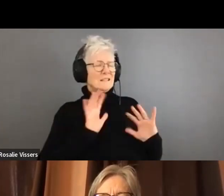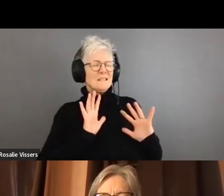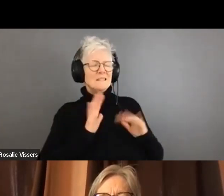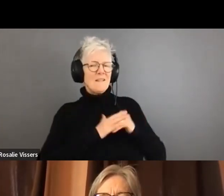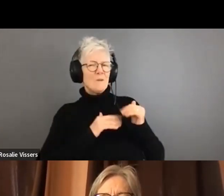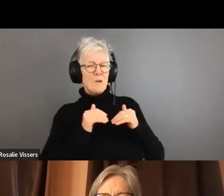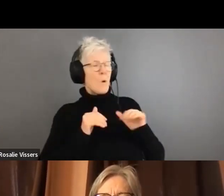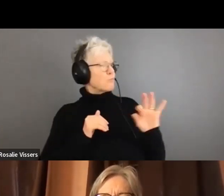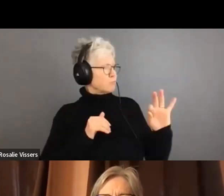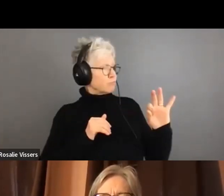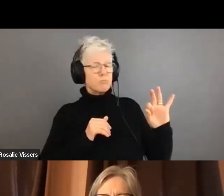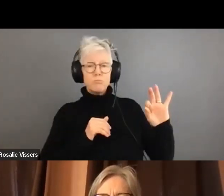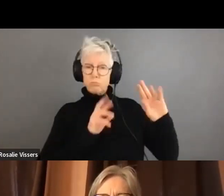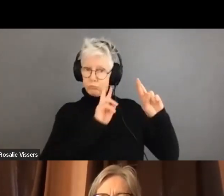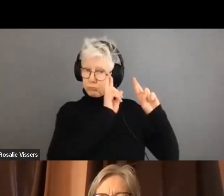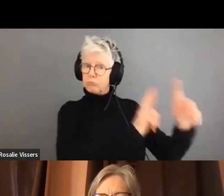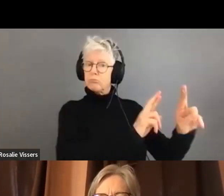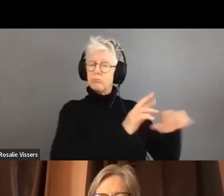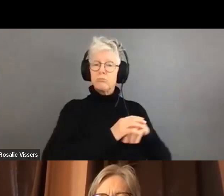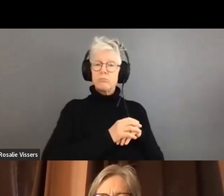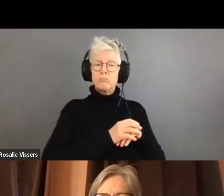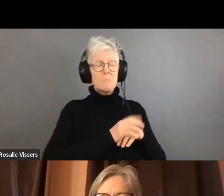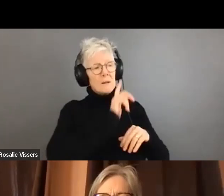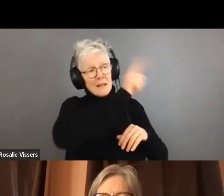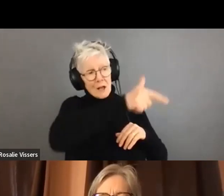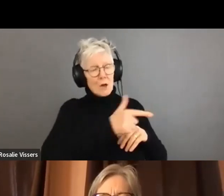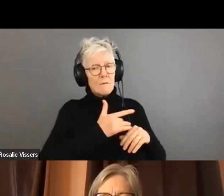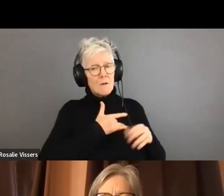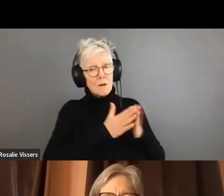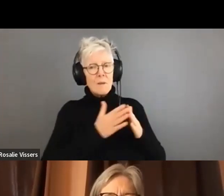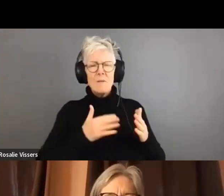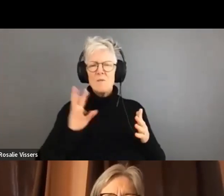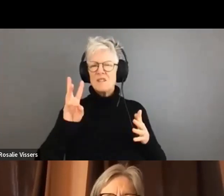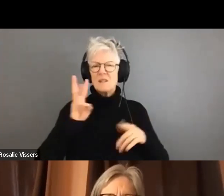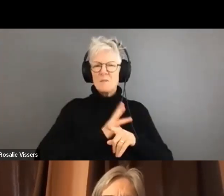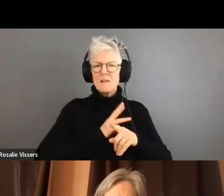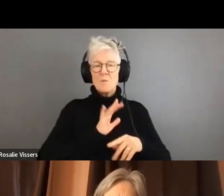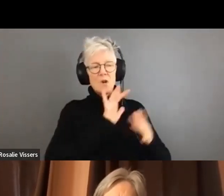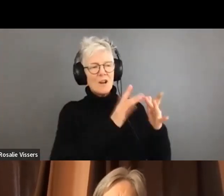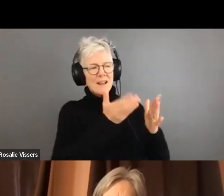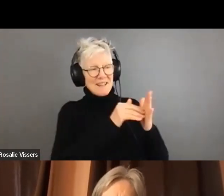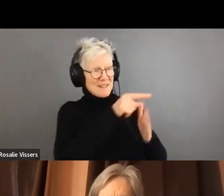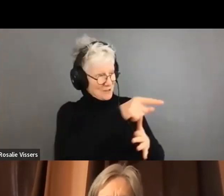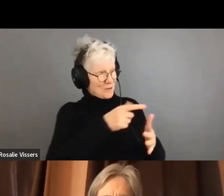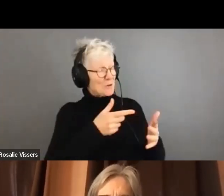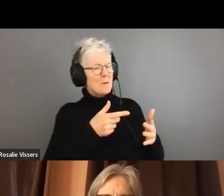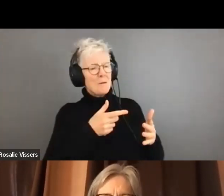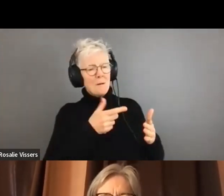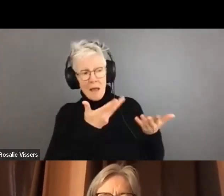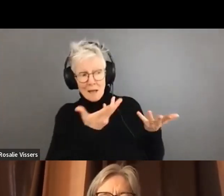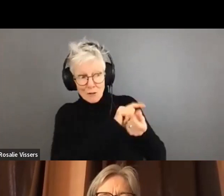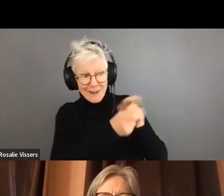problem. But if you're ever interested, I'm here. And I'll usually follow up with them in about 6 months. Say, just checking in, see if there's